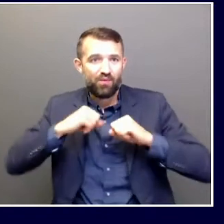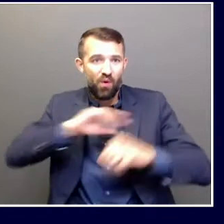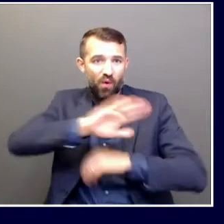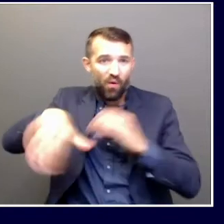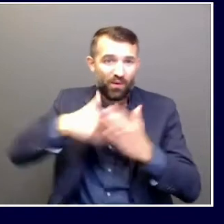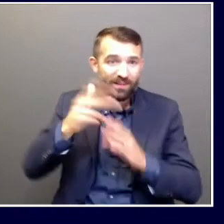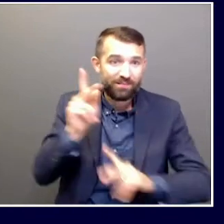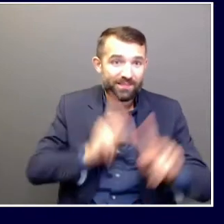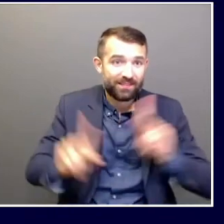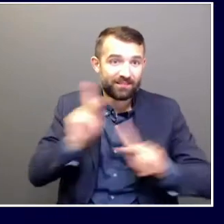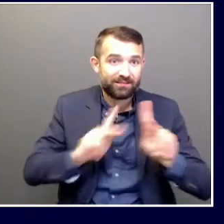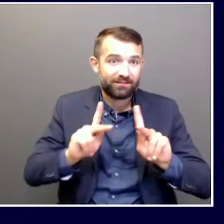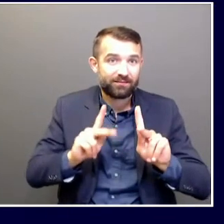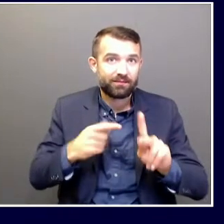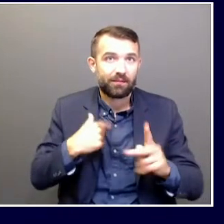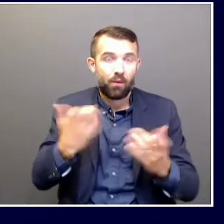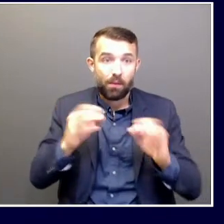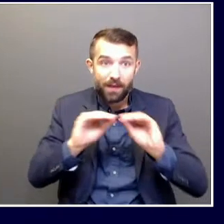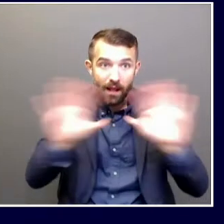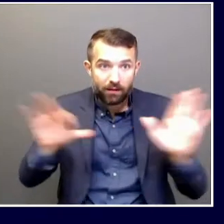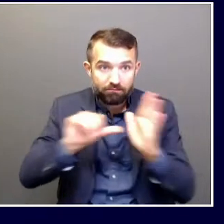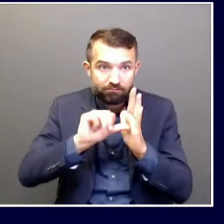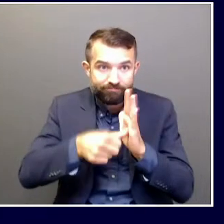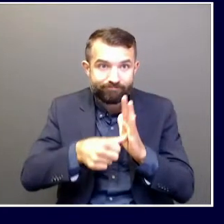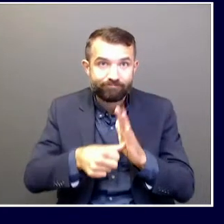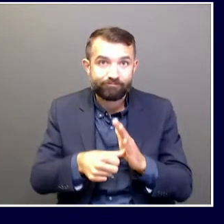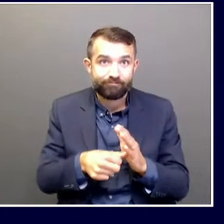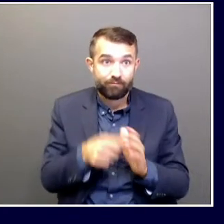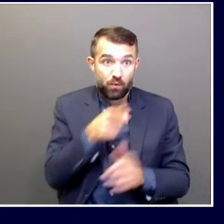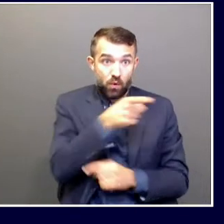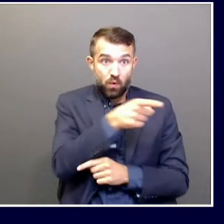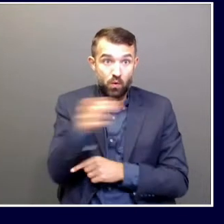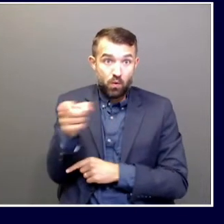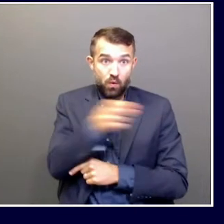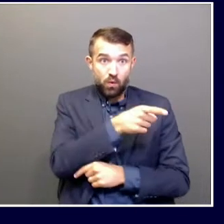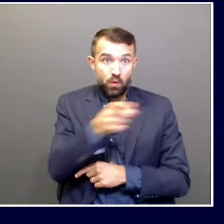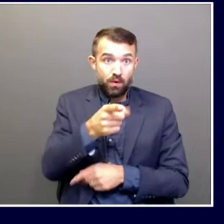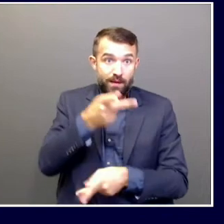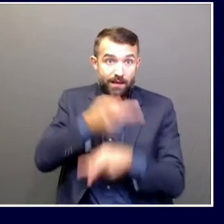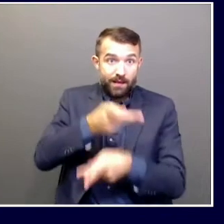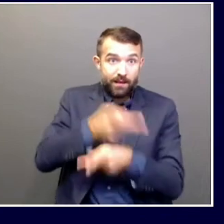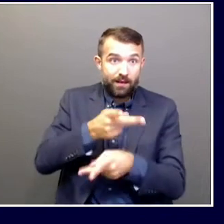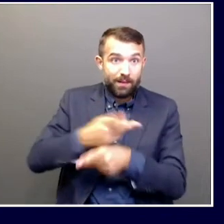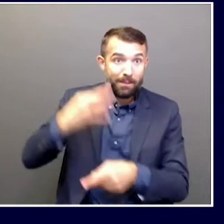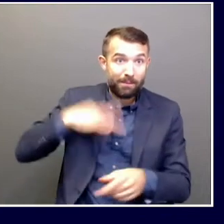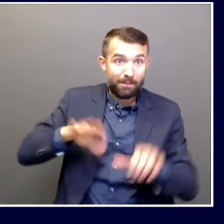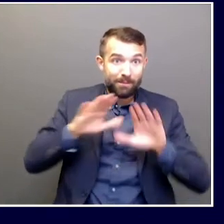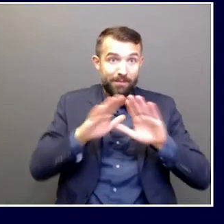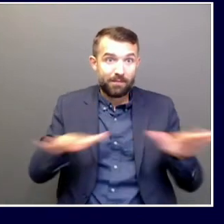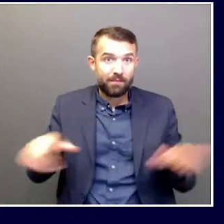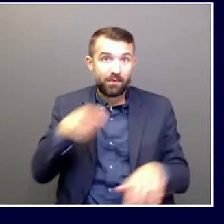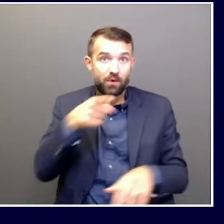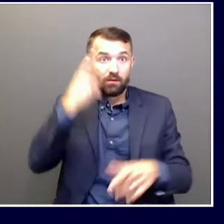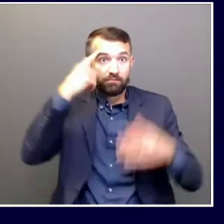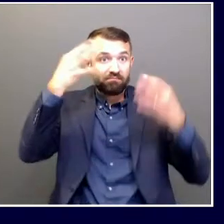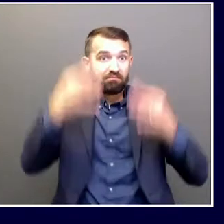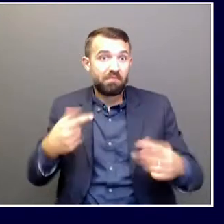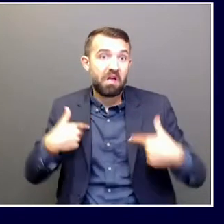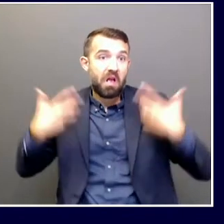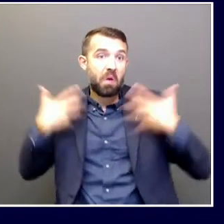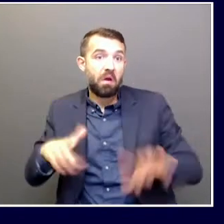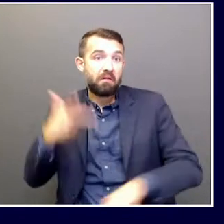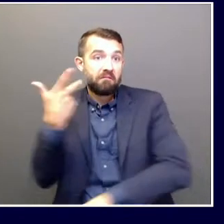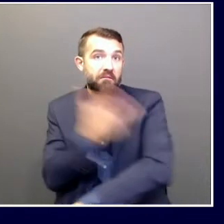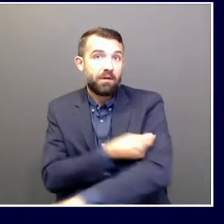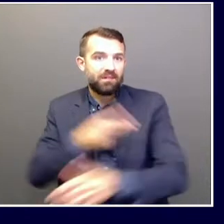too. If you're taking care of Maine kids and you're choosing not to get vaccinated, you're saying that you are more